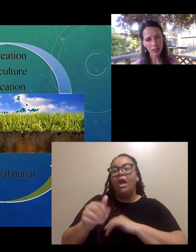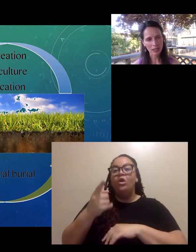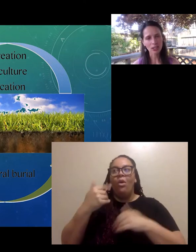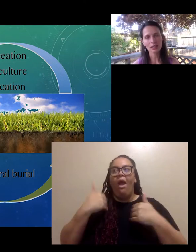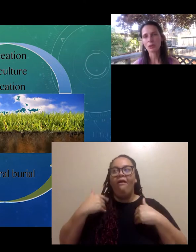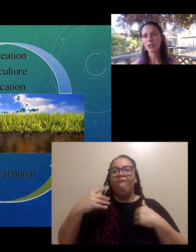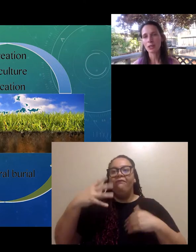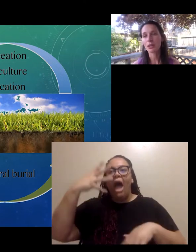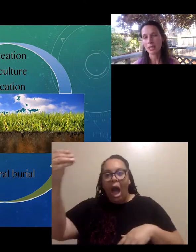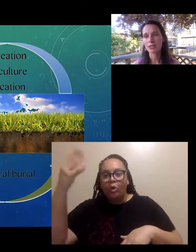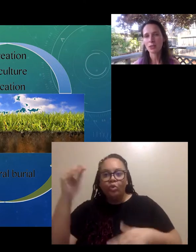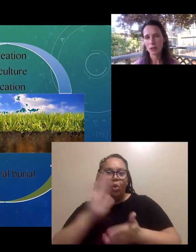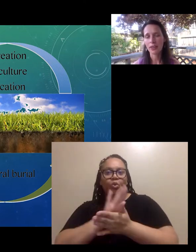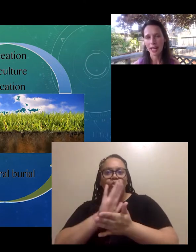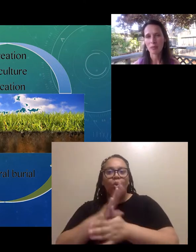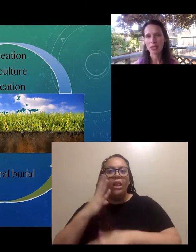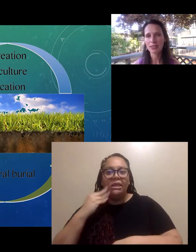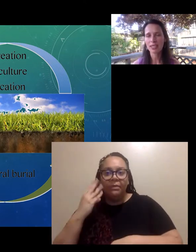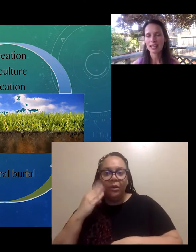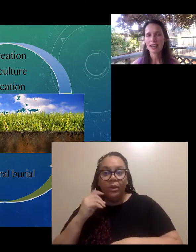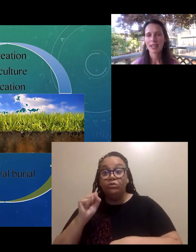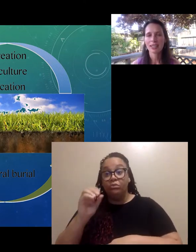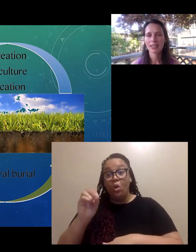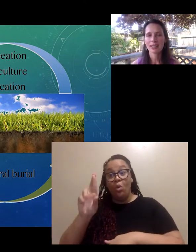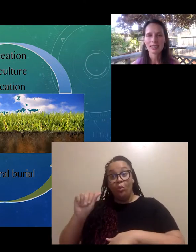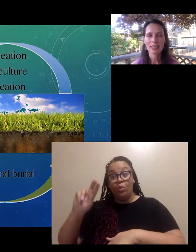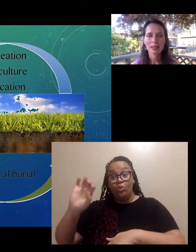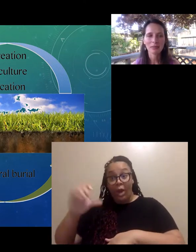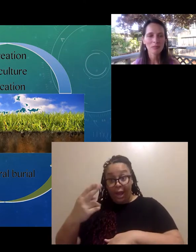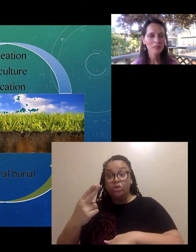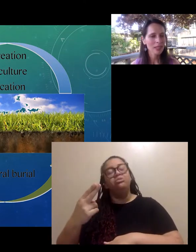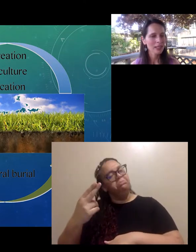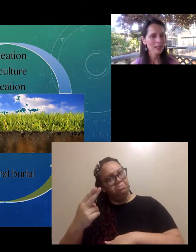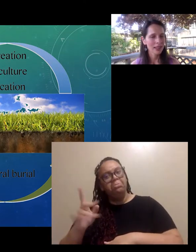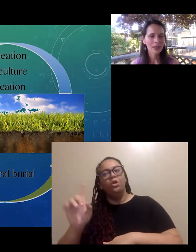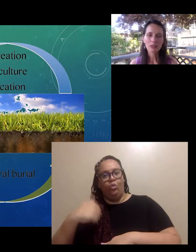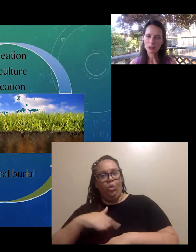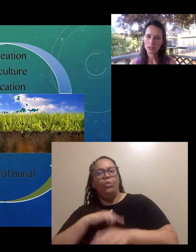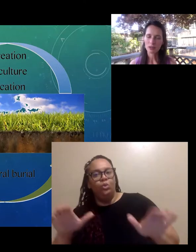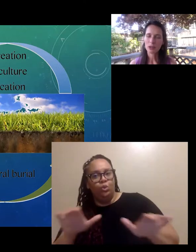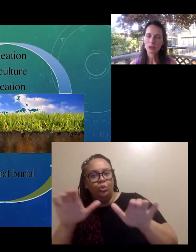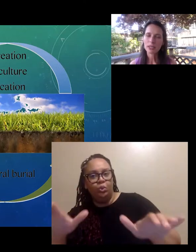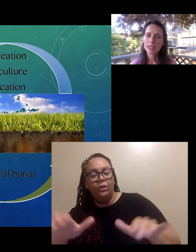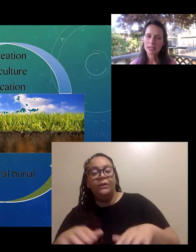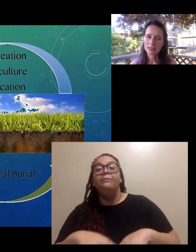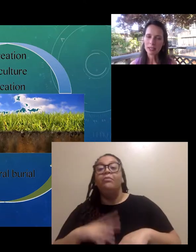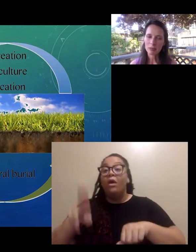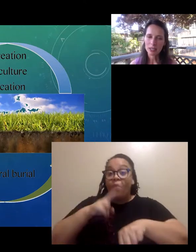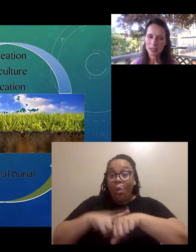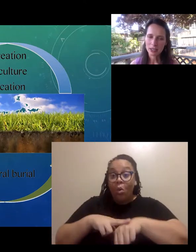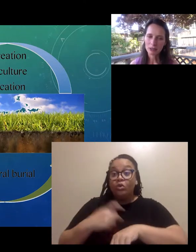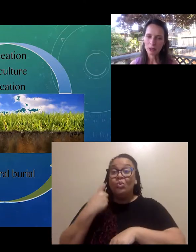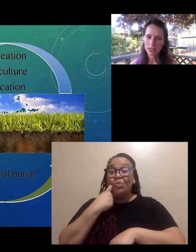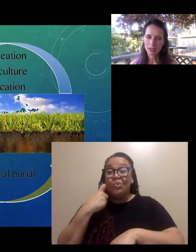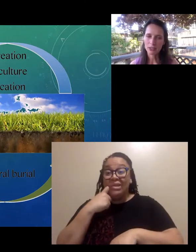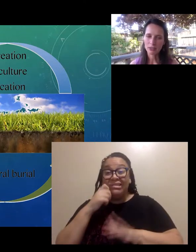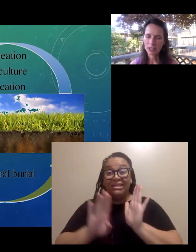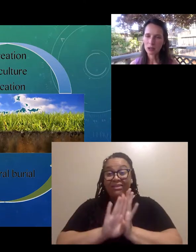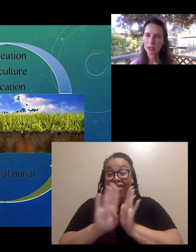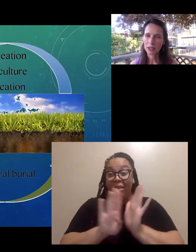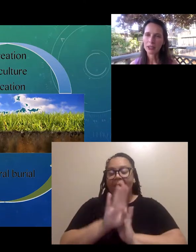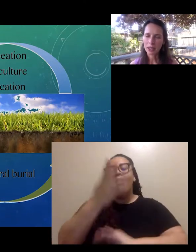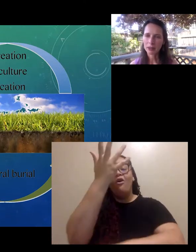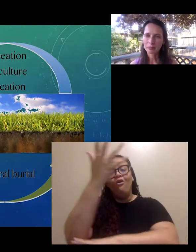So the ranch is one of the locations where that happens. And, um, and, then of course the most recent development is the forest